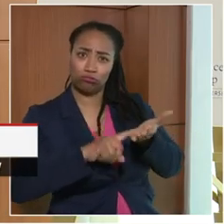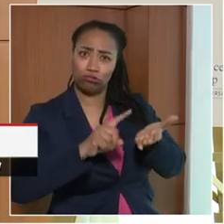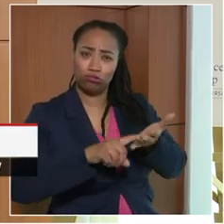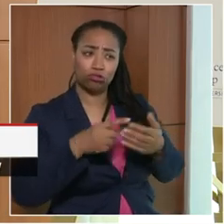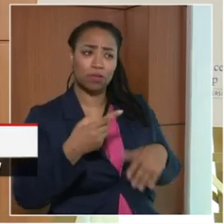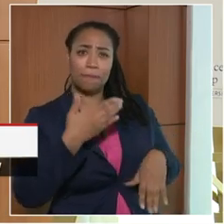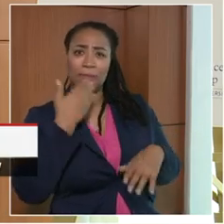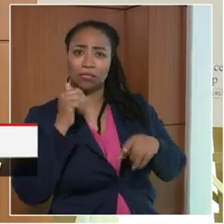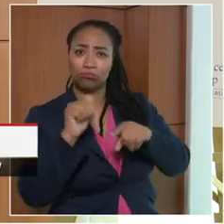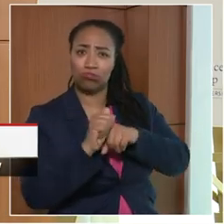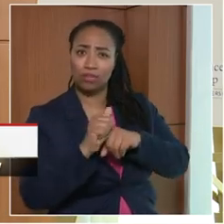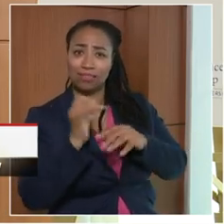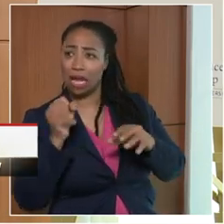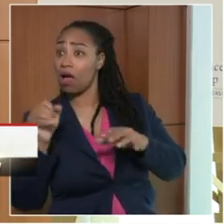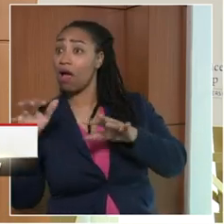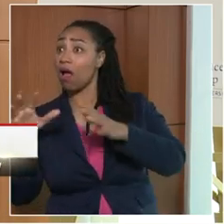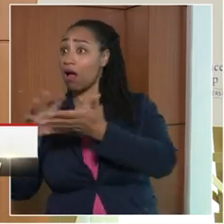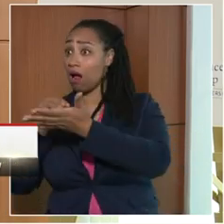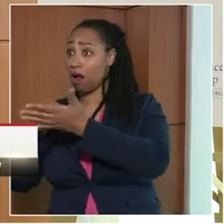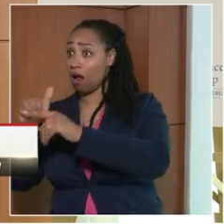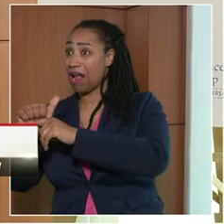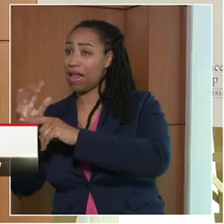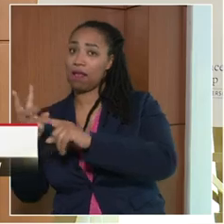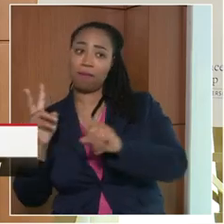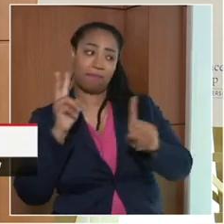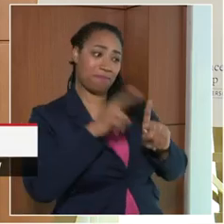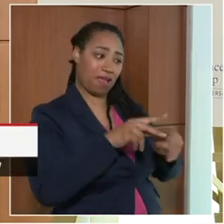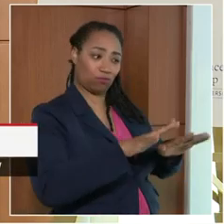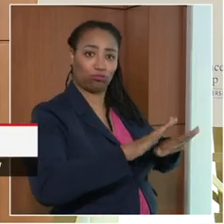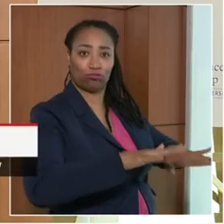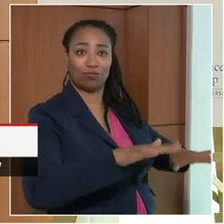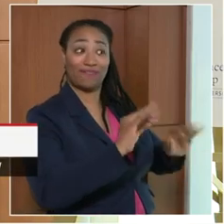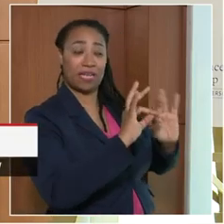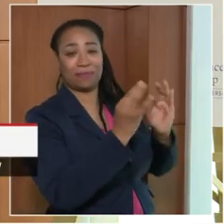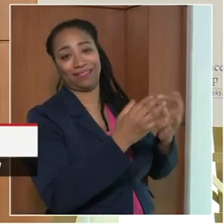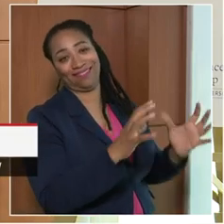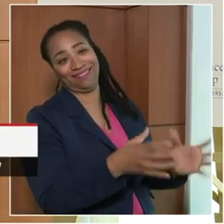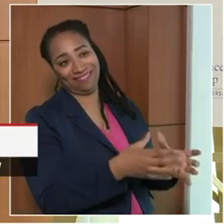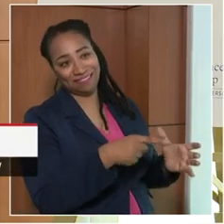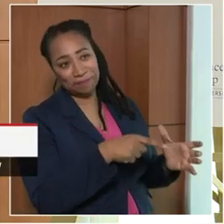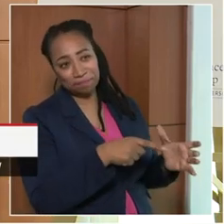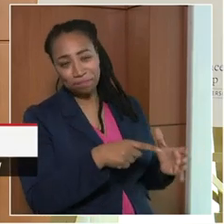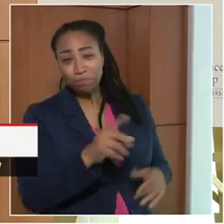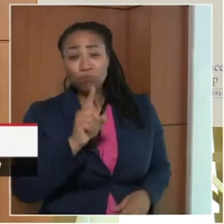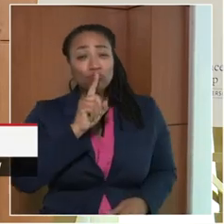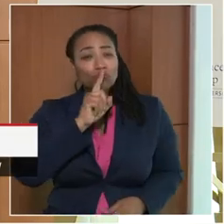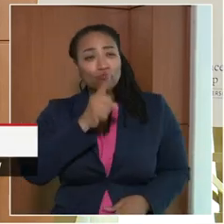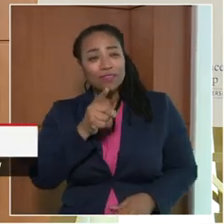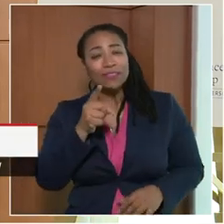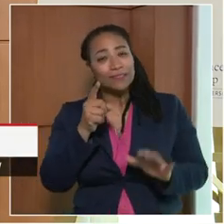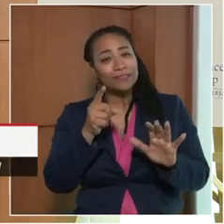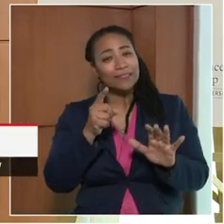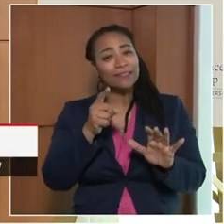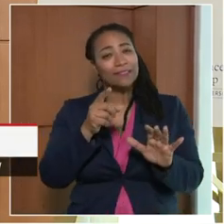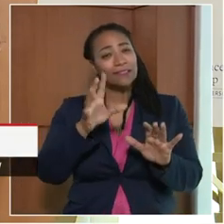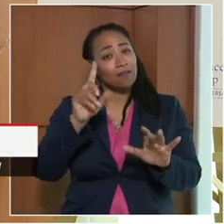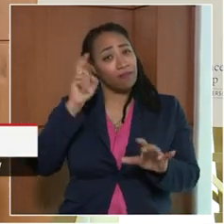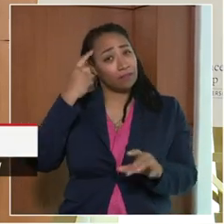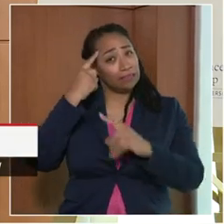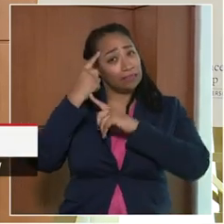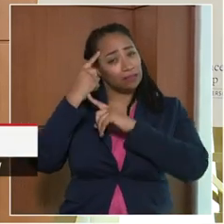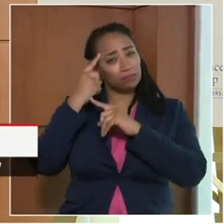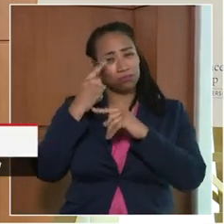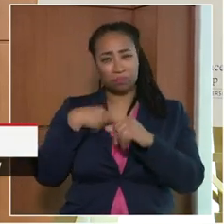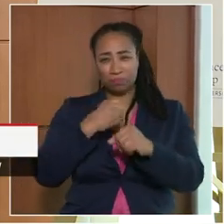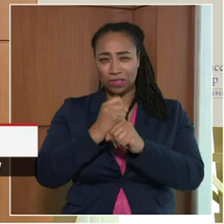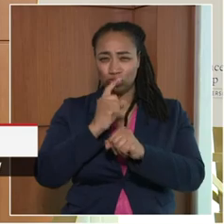the government is investing in this time that says, well, I'm not going to do my day-to-day tasks right now,